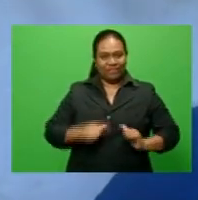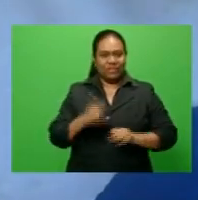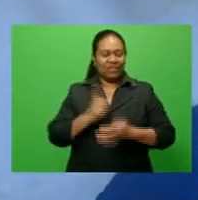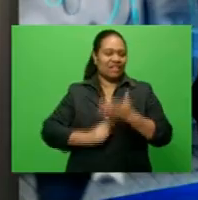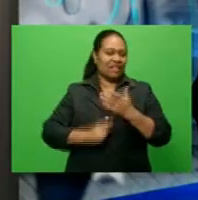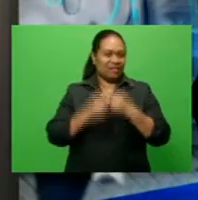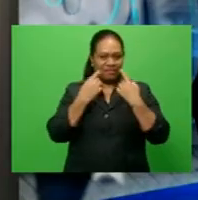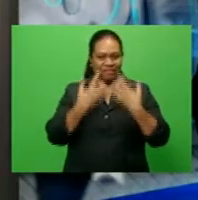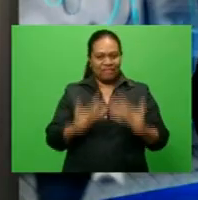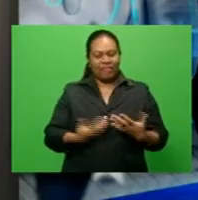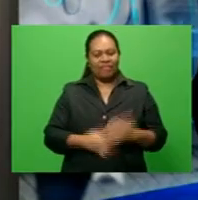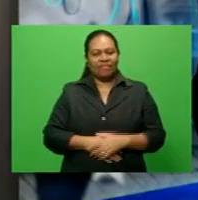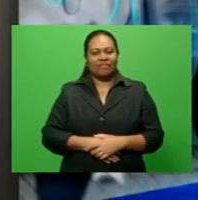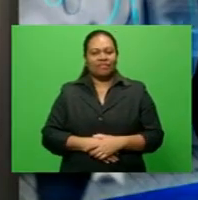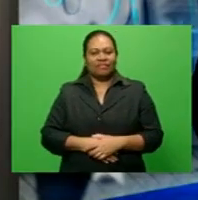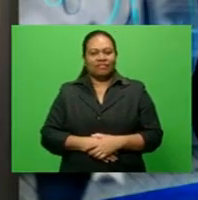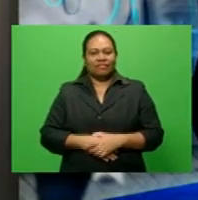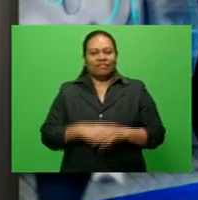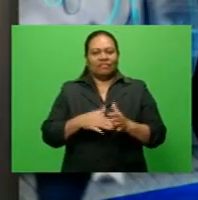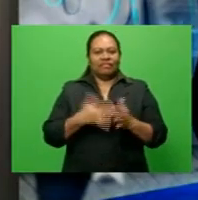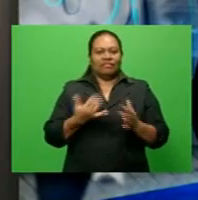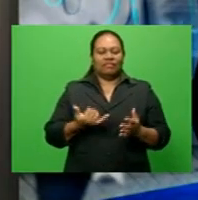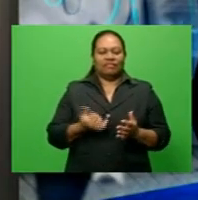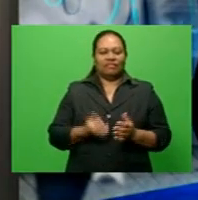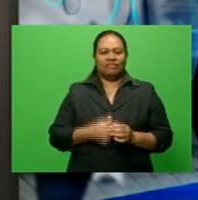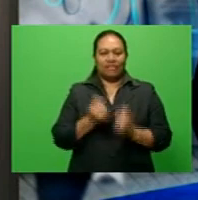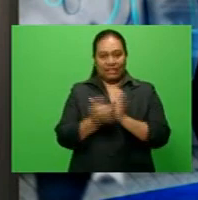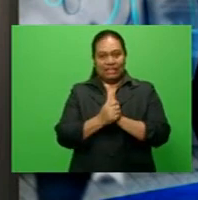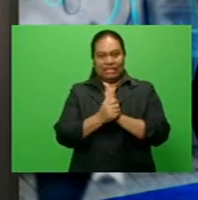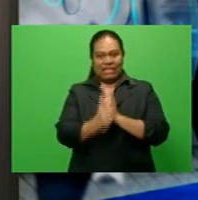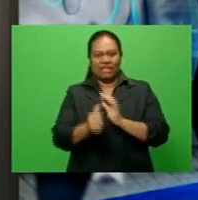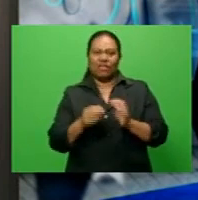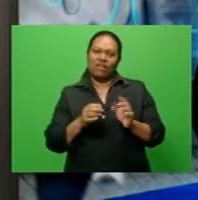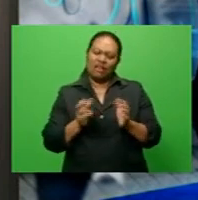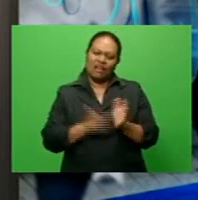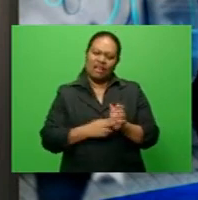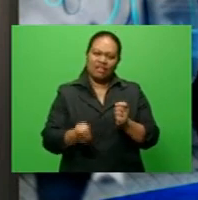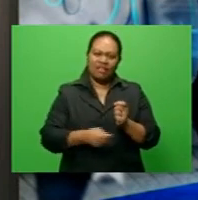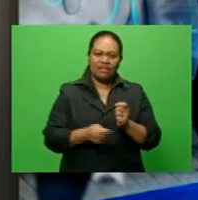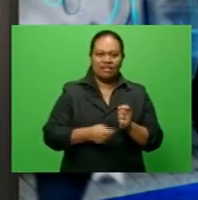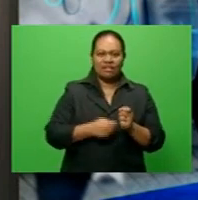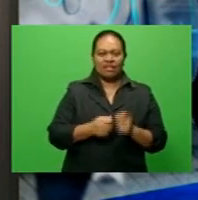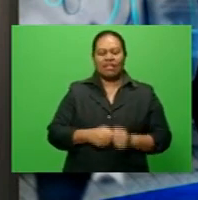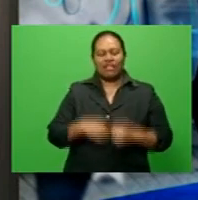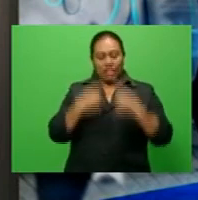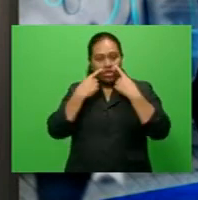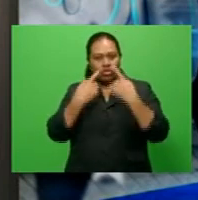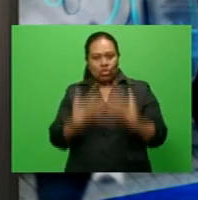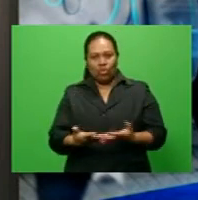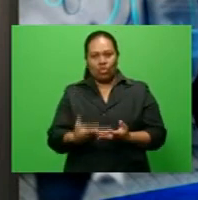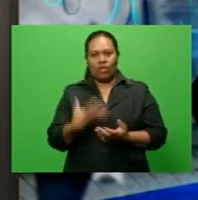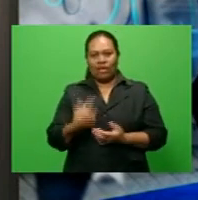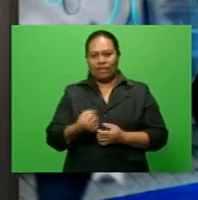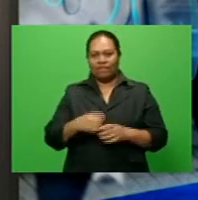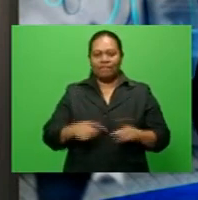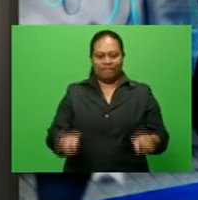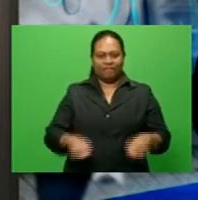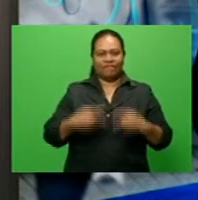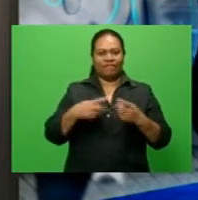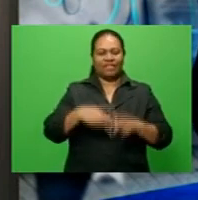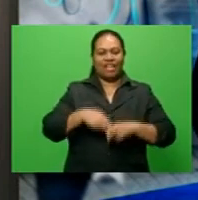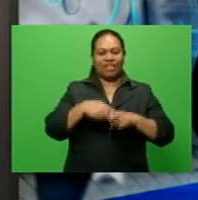level. Rising talent in the Naitasiri rugby side showed their class in last week's Skipper Cup clash against